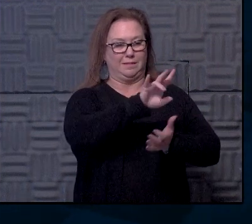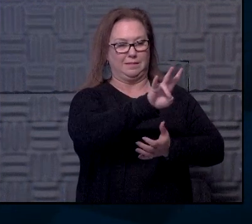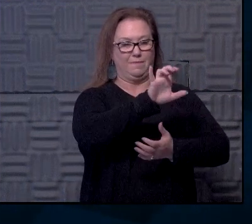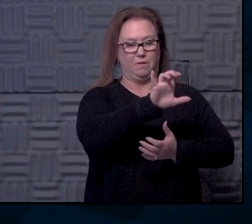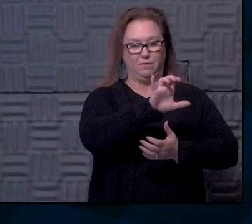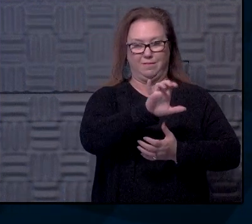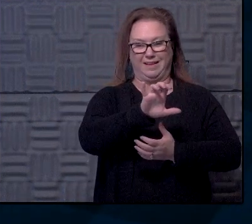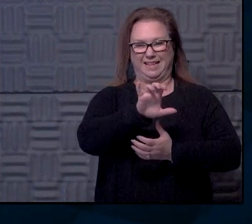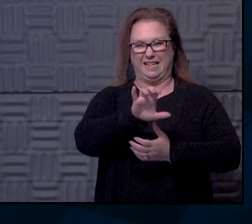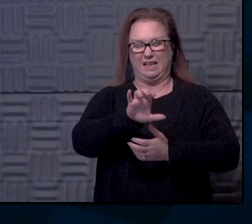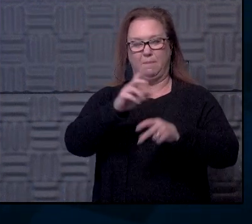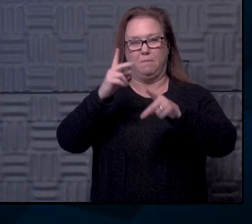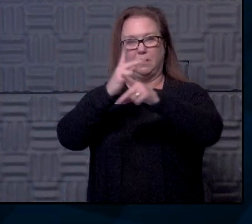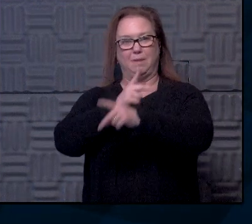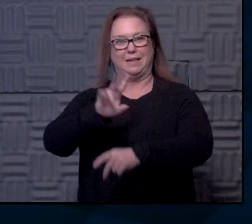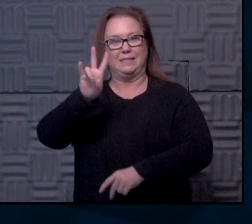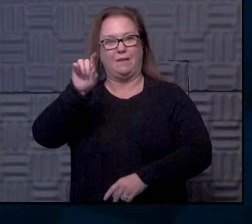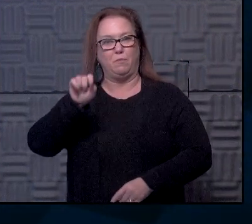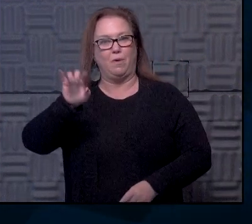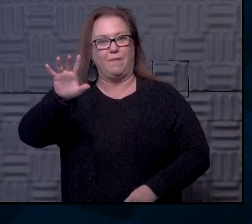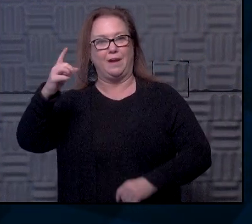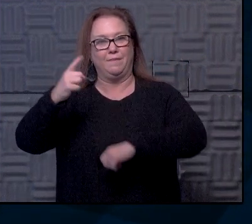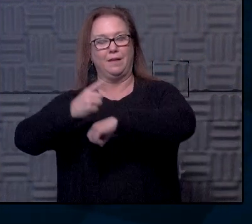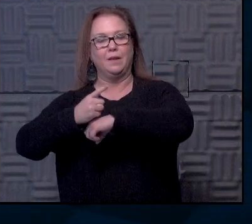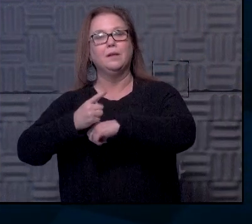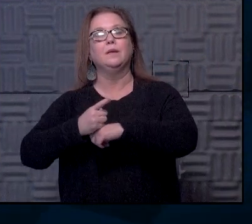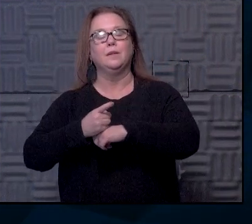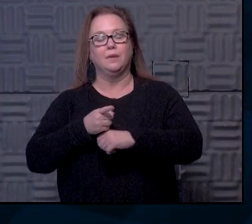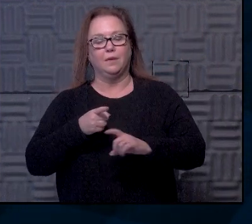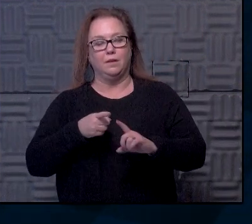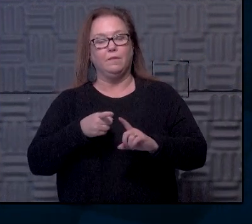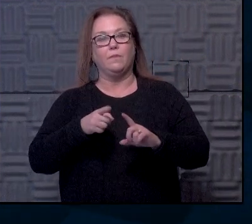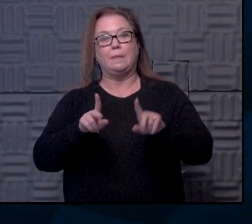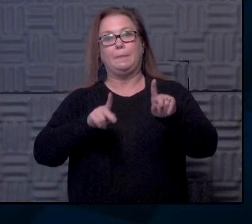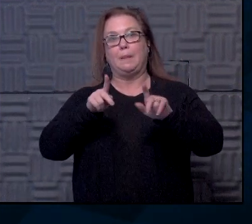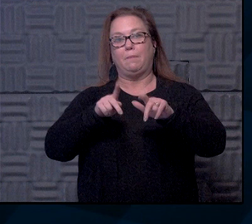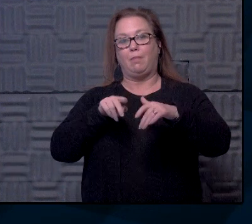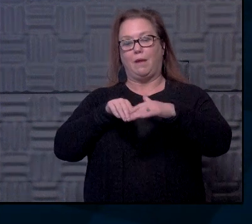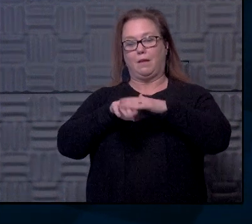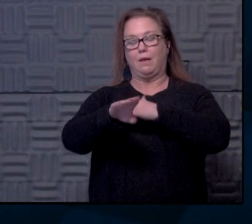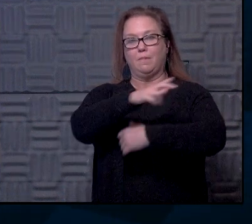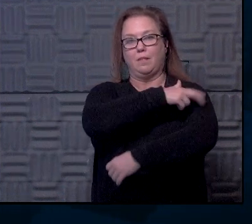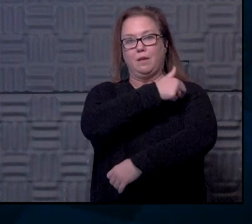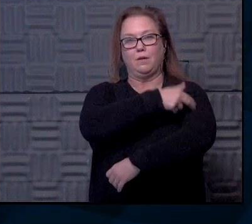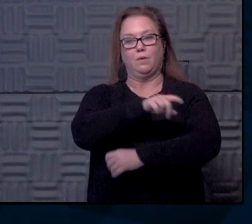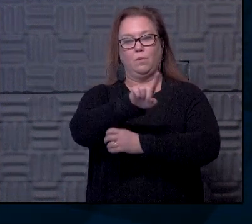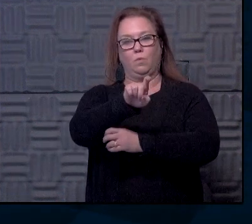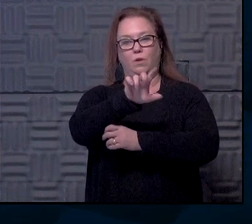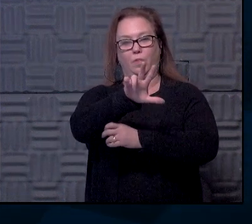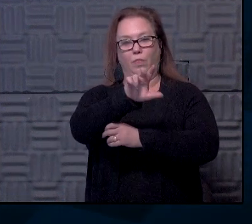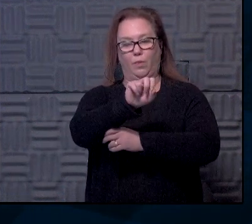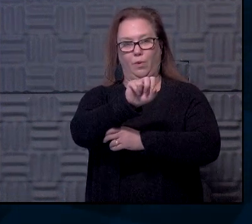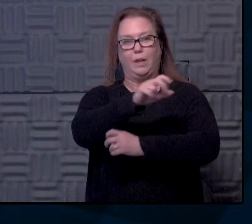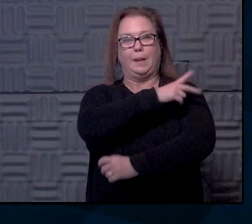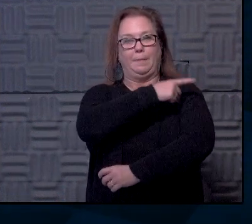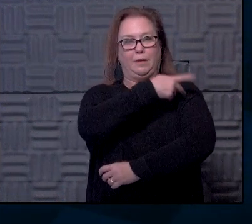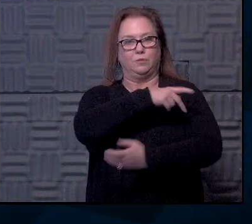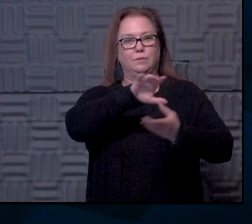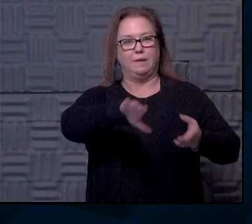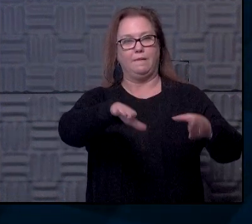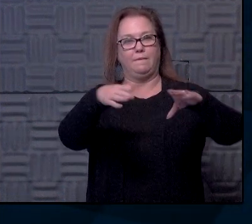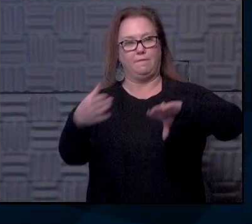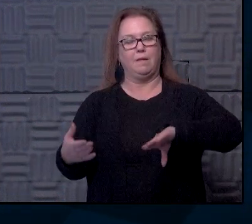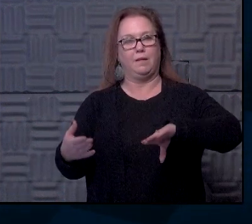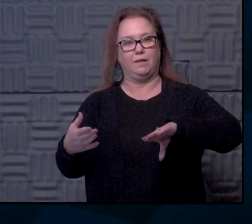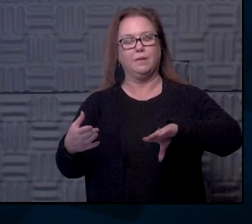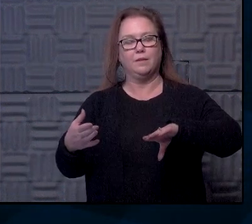7.5. And of those patients that got admitted, 130 of them have died while in the hospital. Many